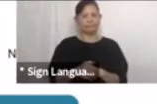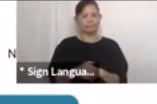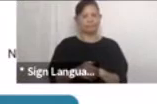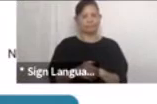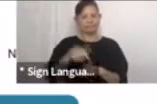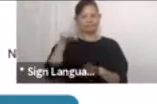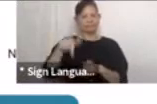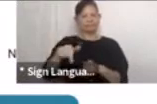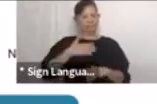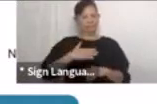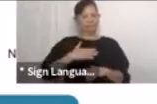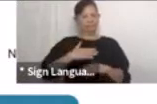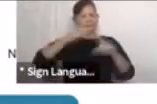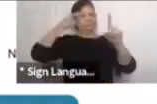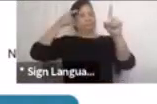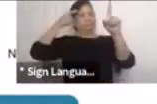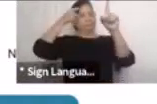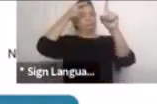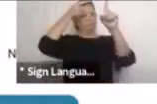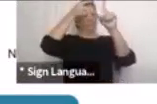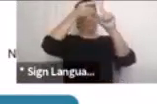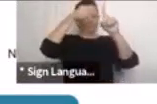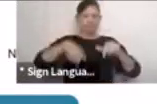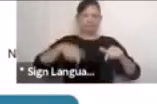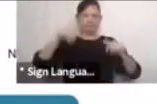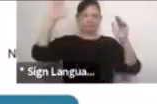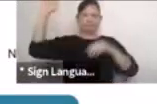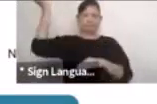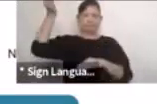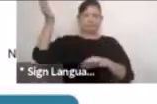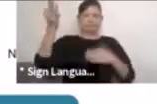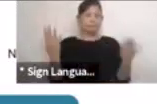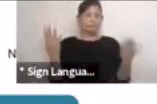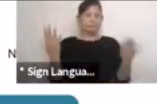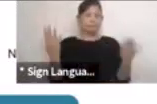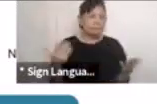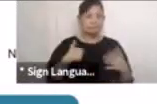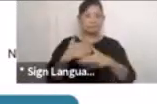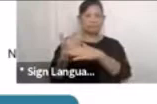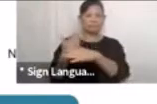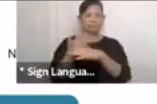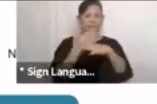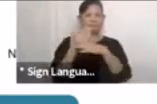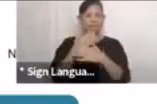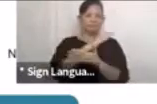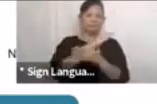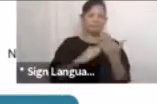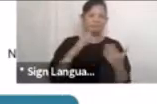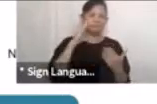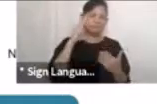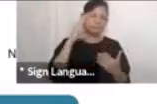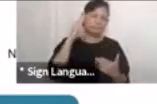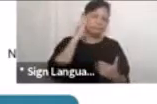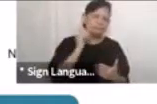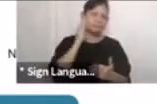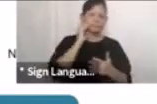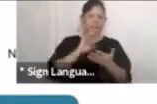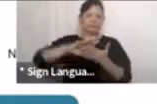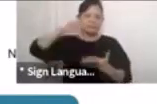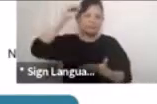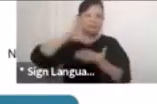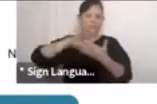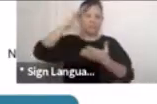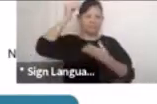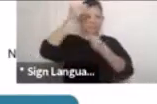So my objective for the talk today is to share some of the learnings and the process related information